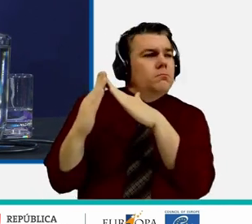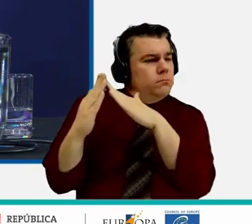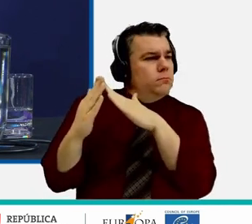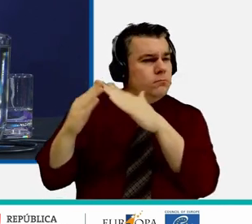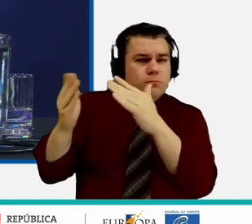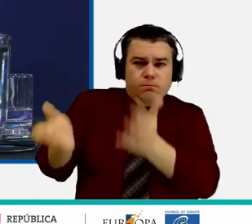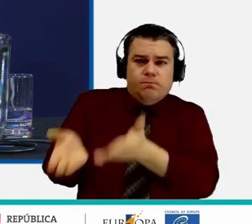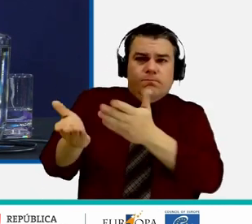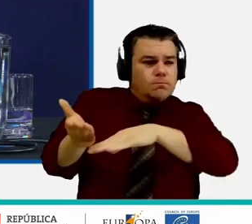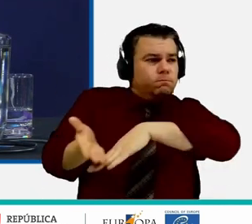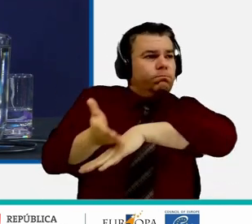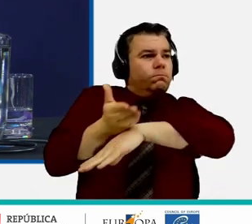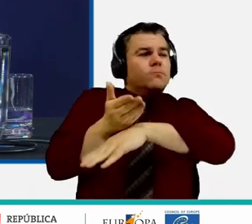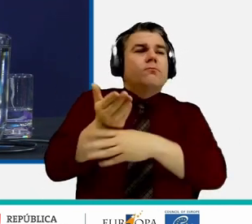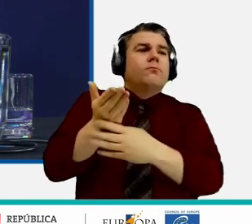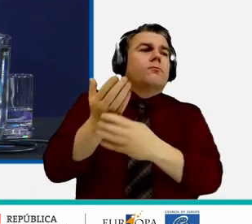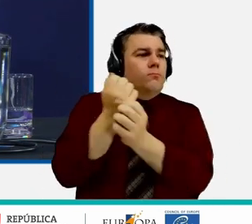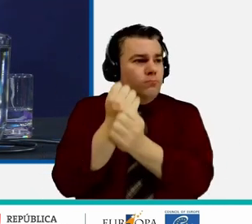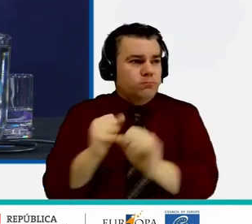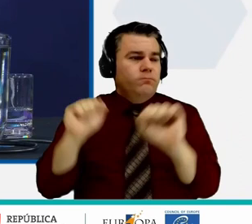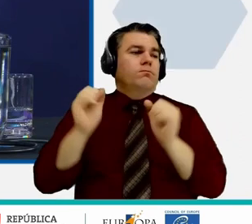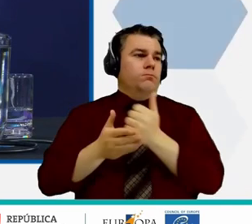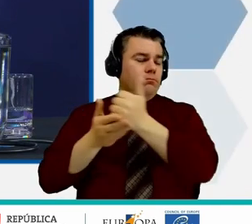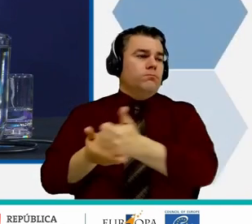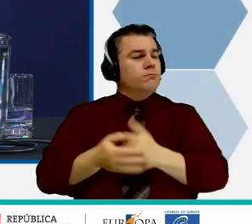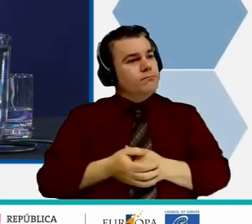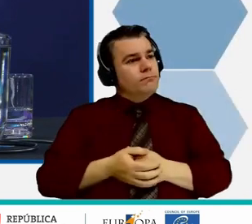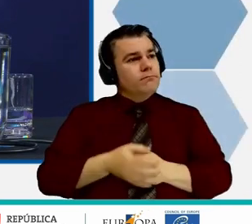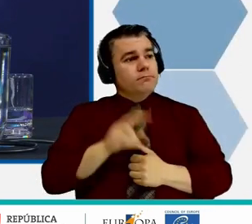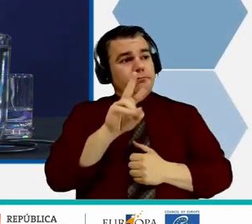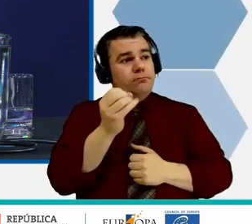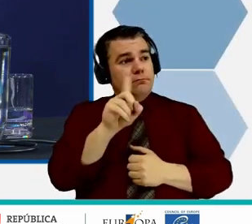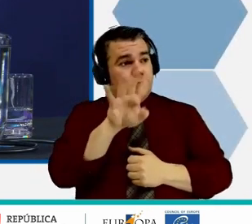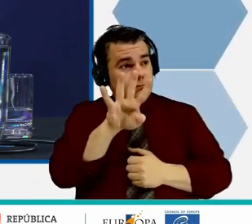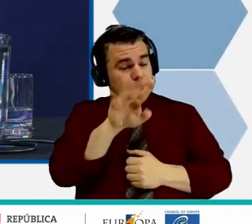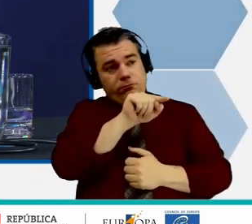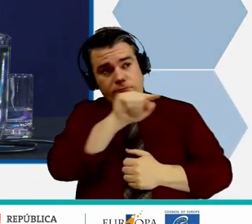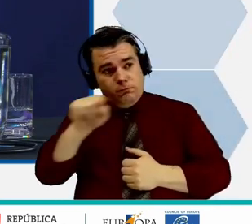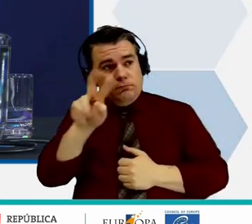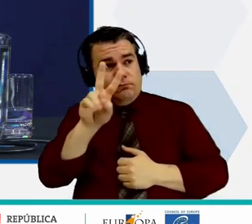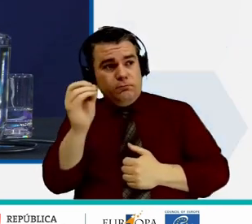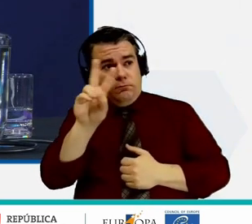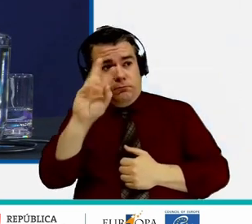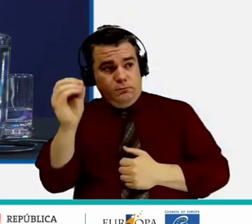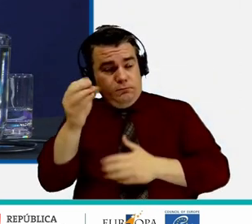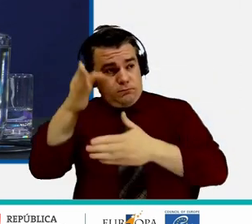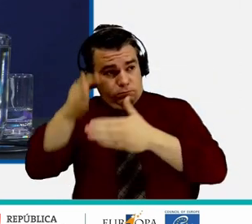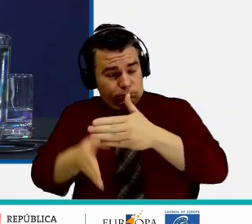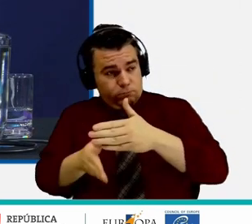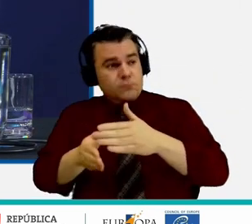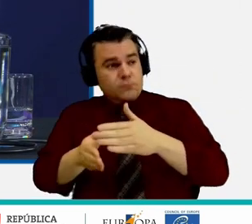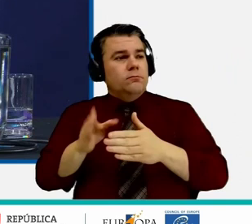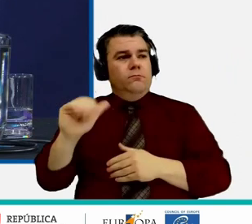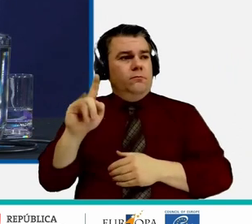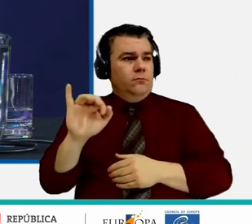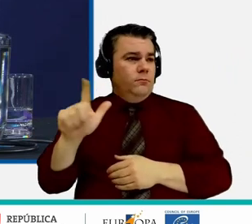rescue. In period from 2014 to the end of 2020, the cantonal headquarters